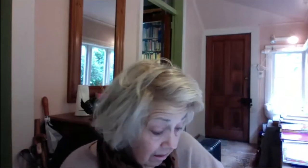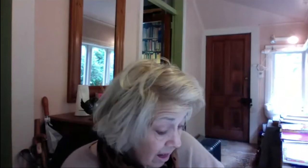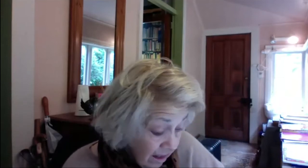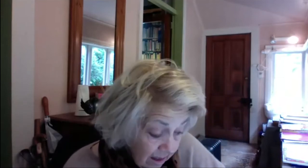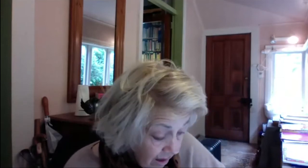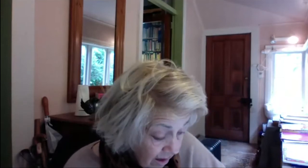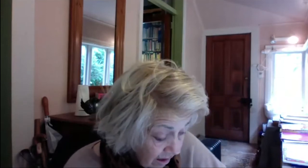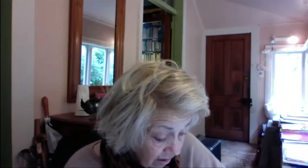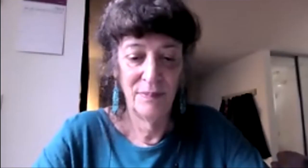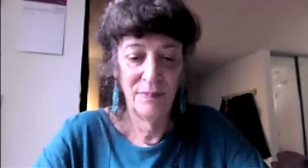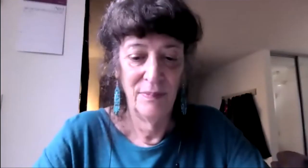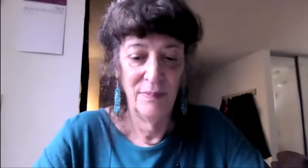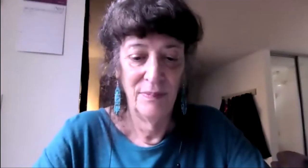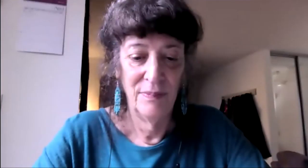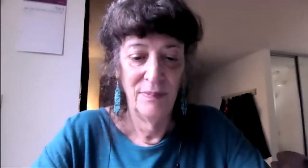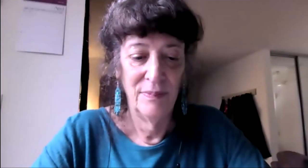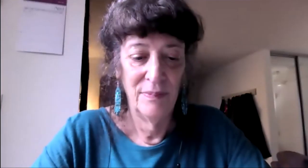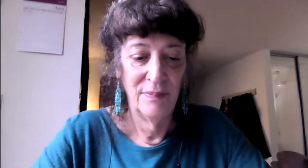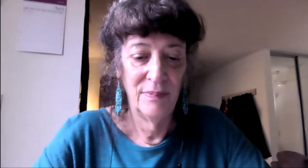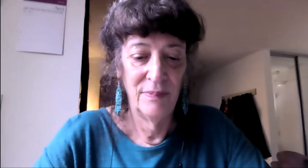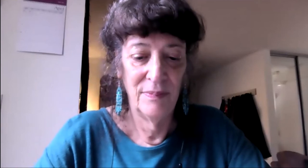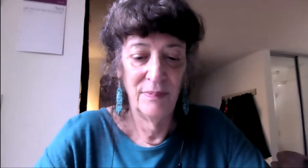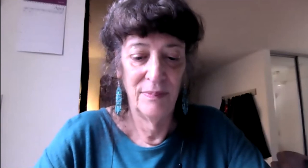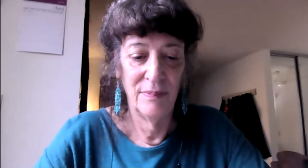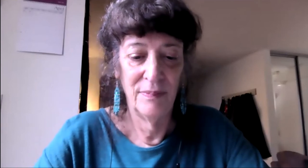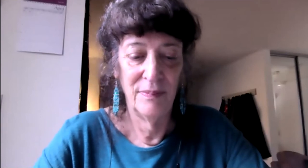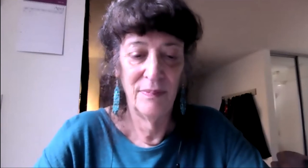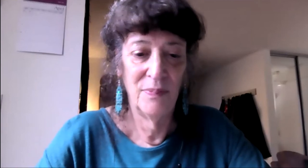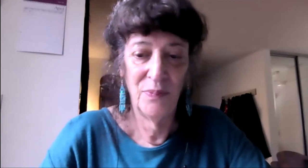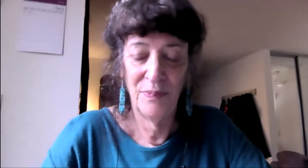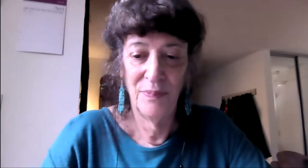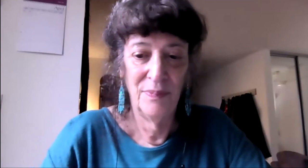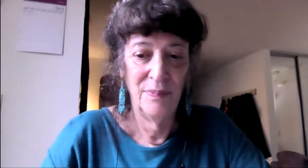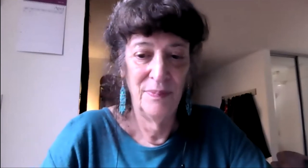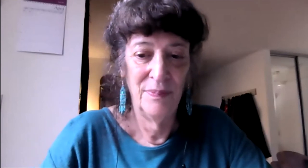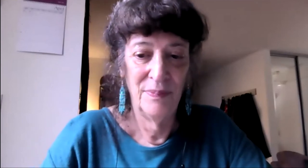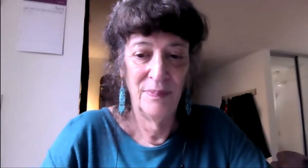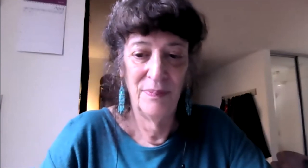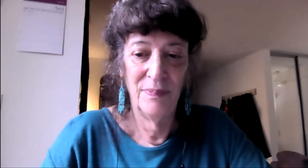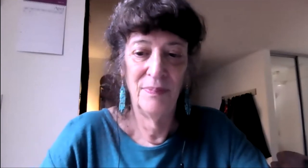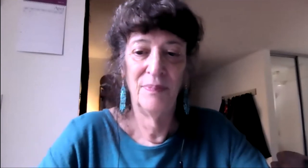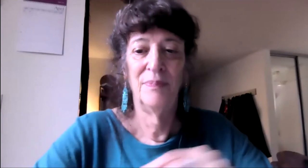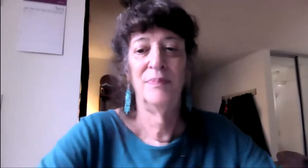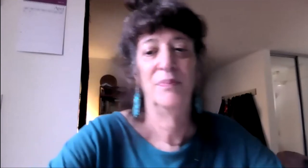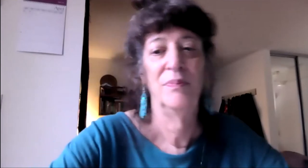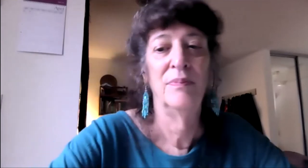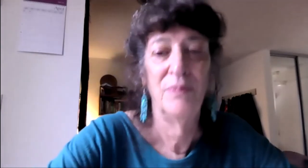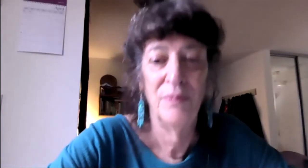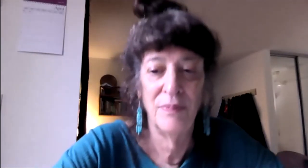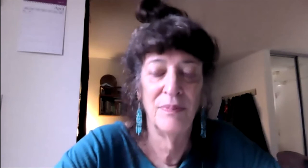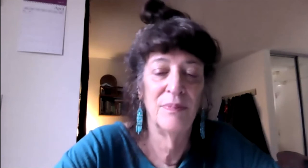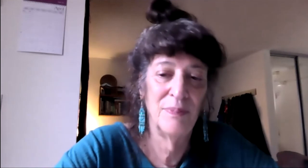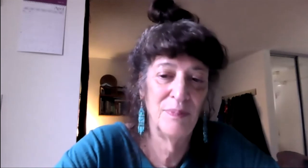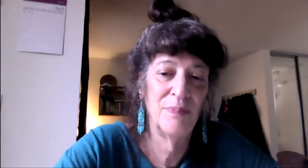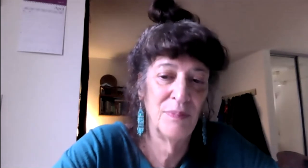And yes, I urge people to have a think about all of those things